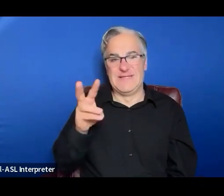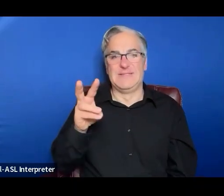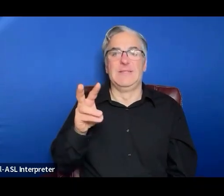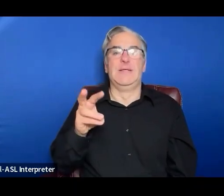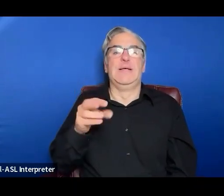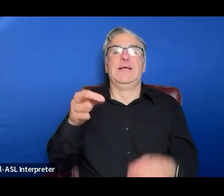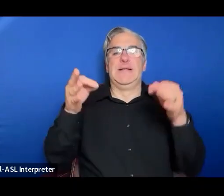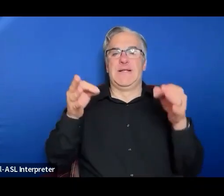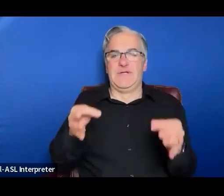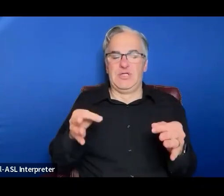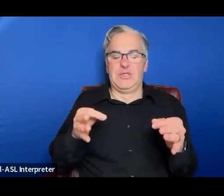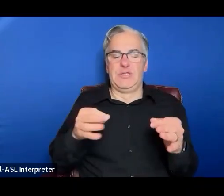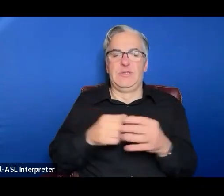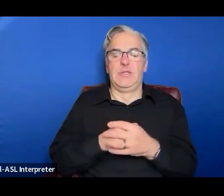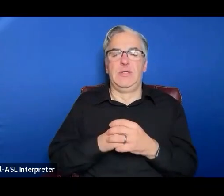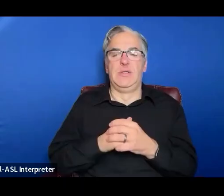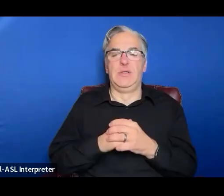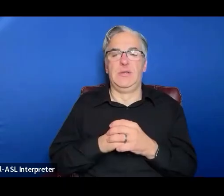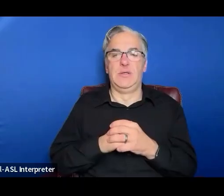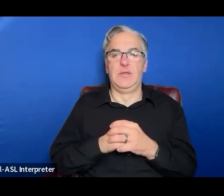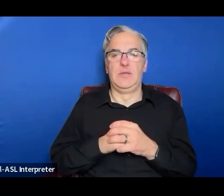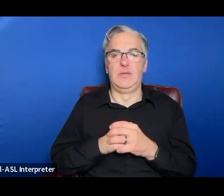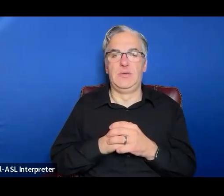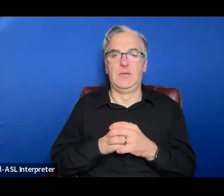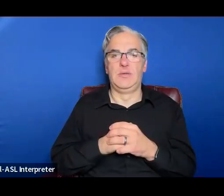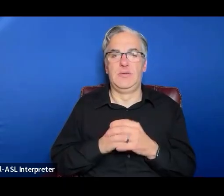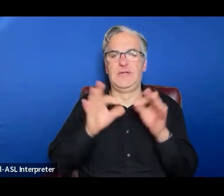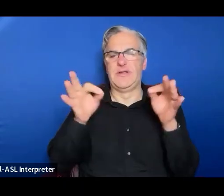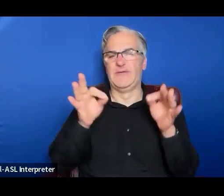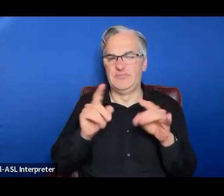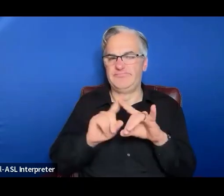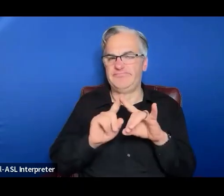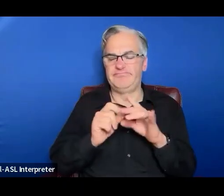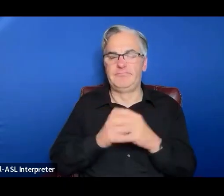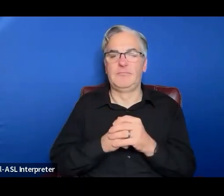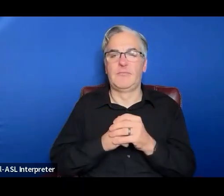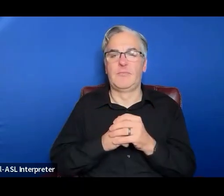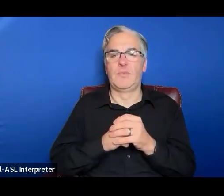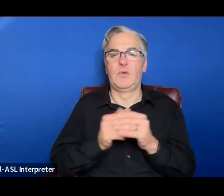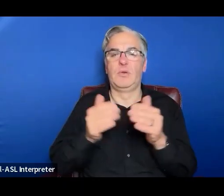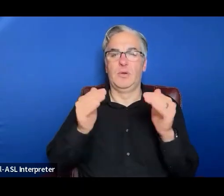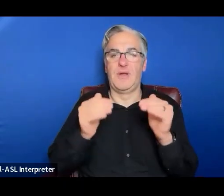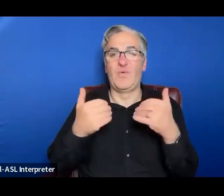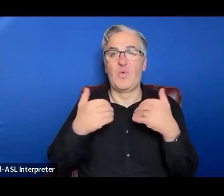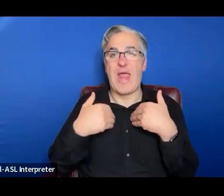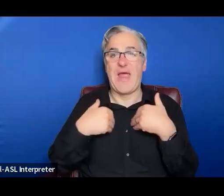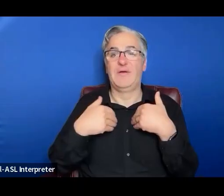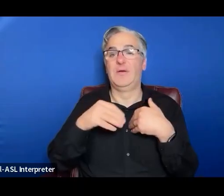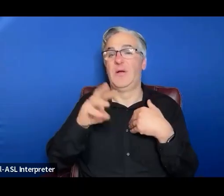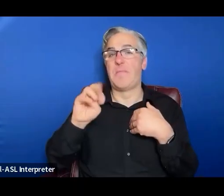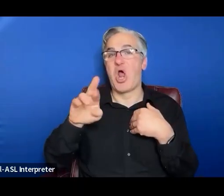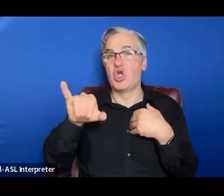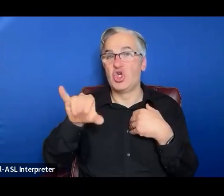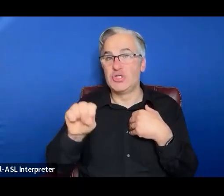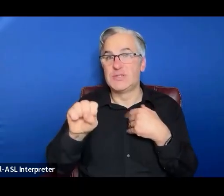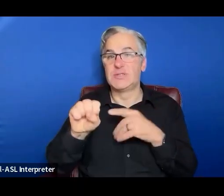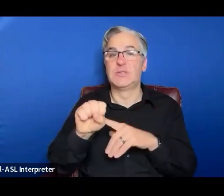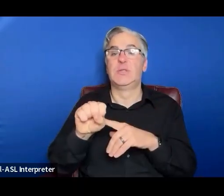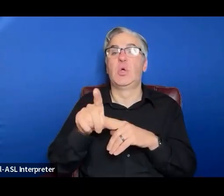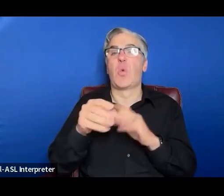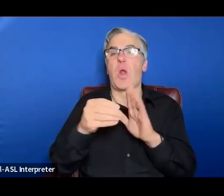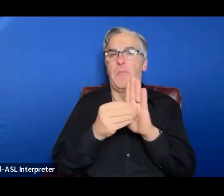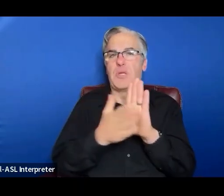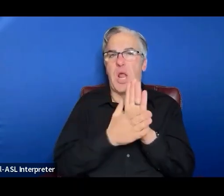just definitions, various things like that. If you have minor kids, you want to put